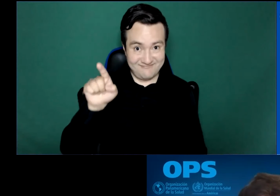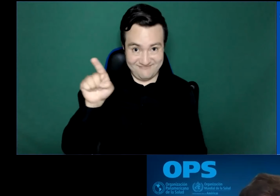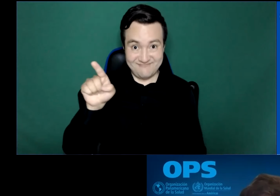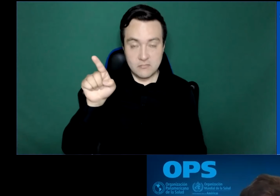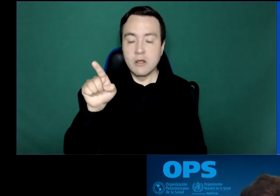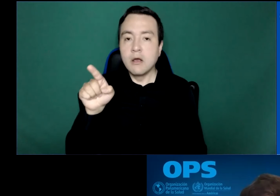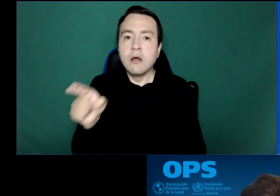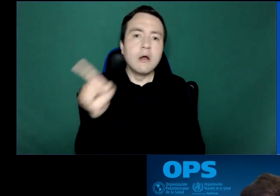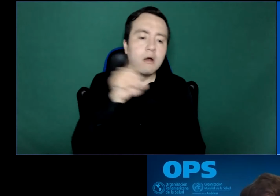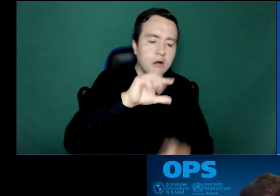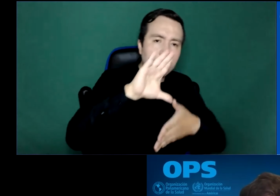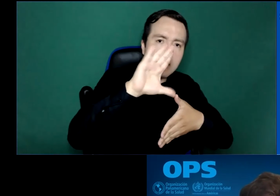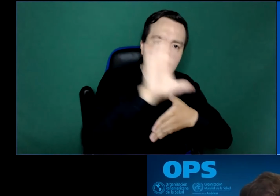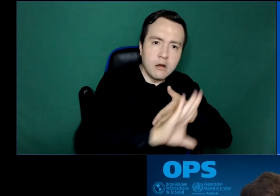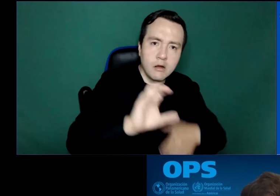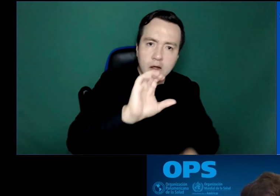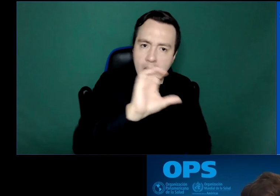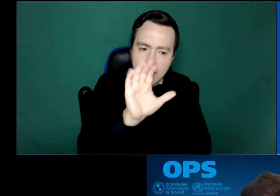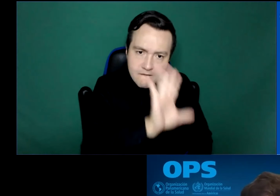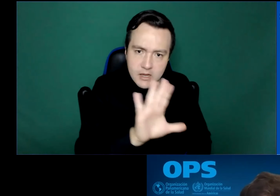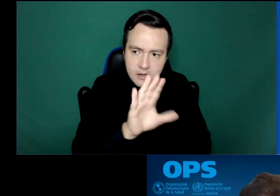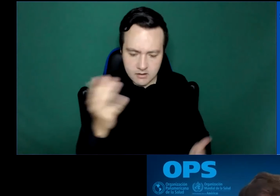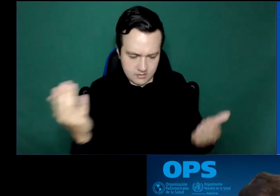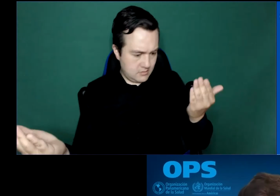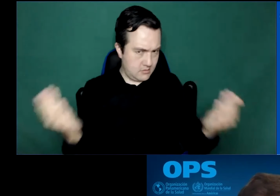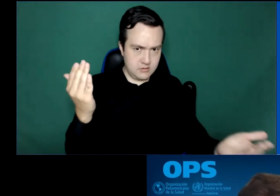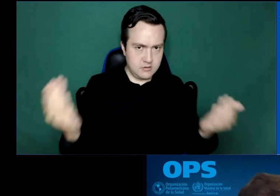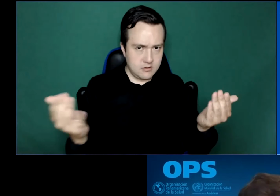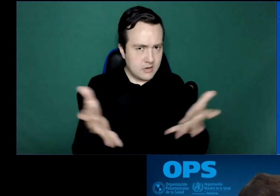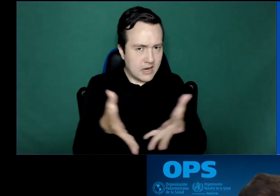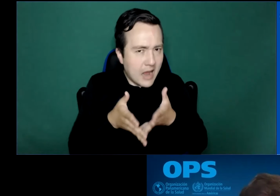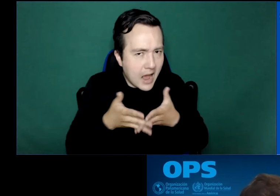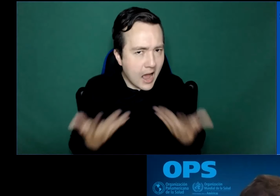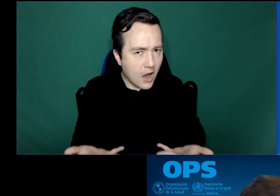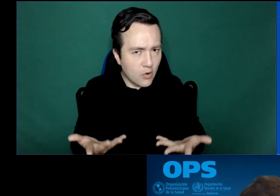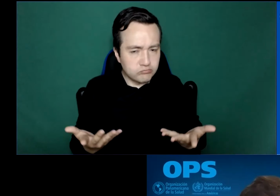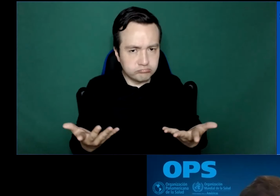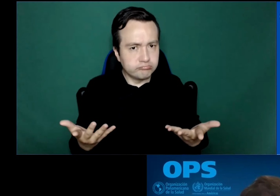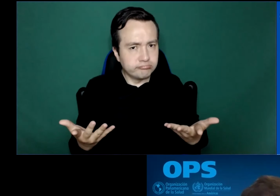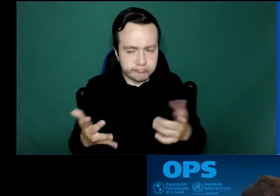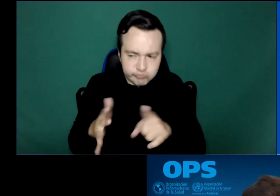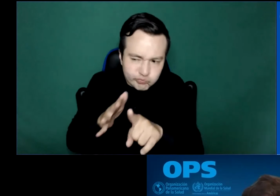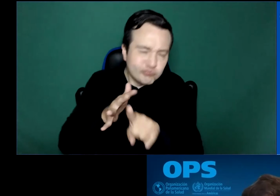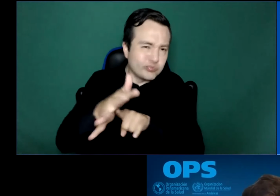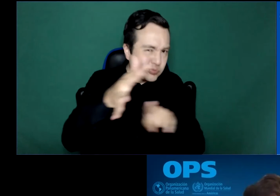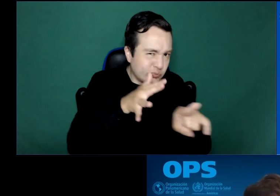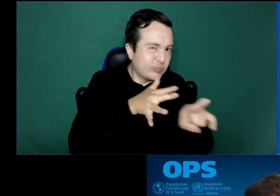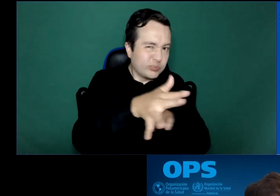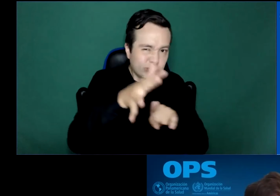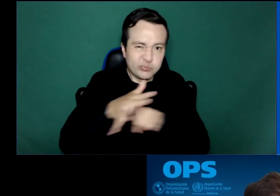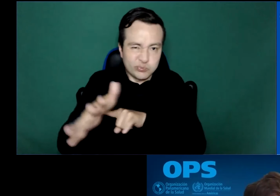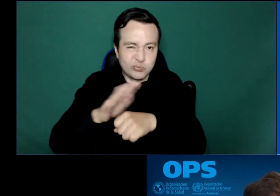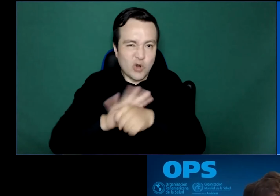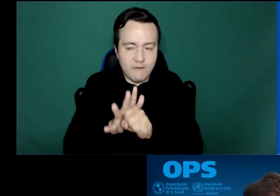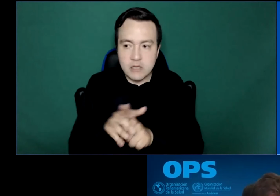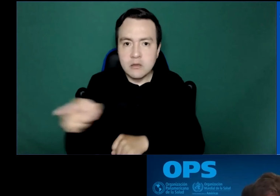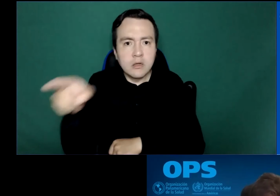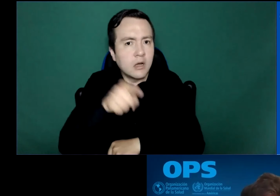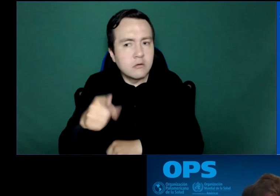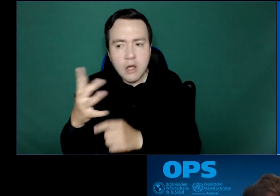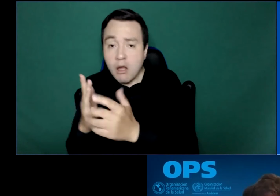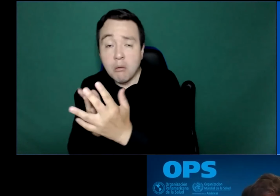pandemic in access to essential health services, very similar trend. And of course, we note that the